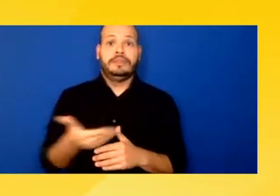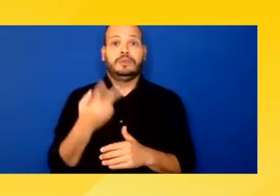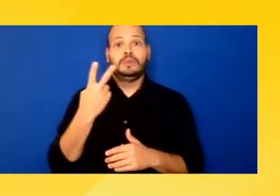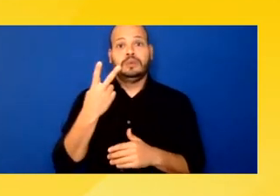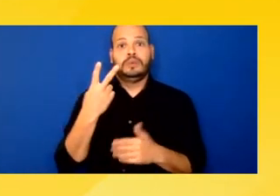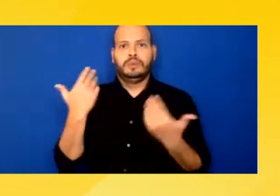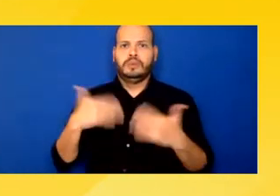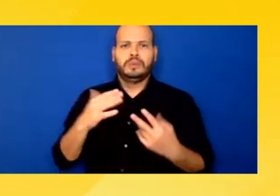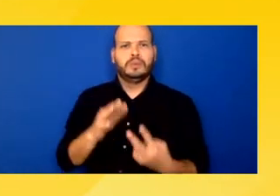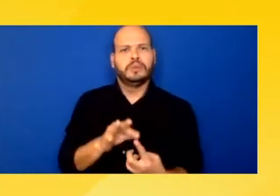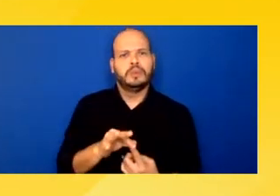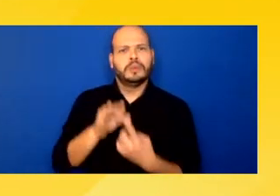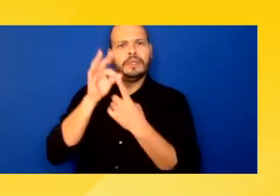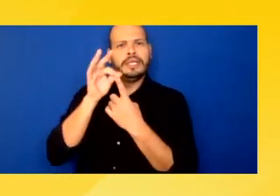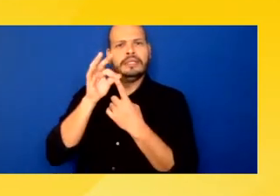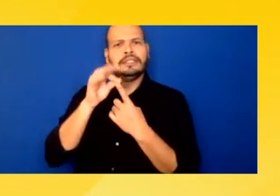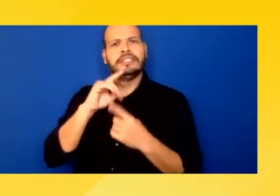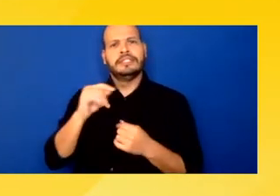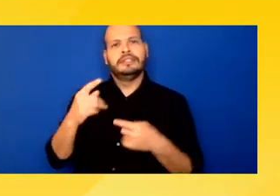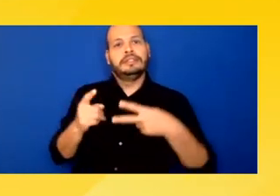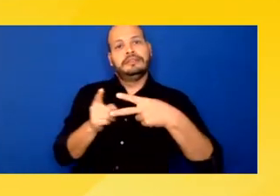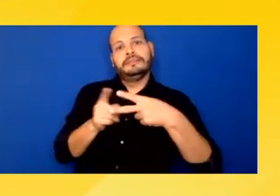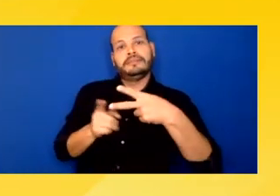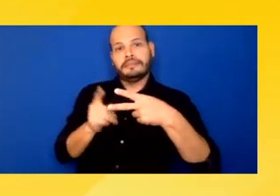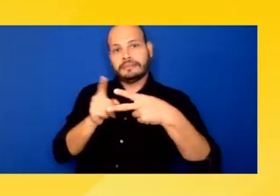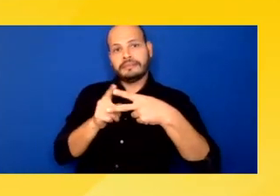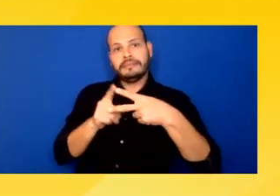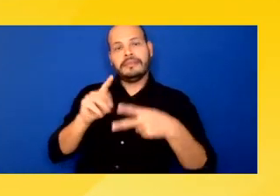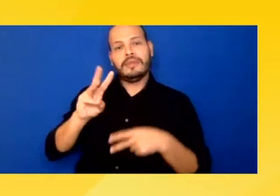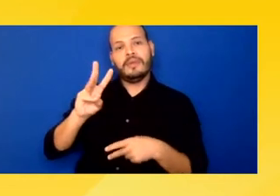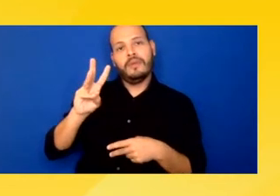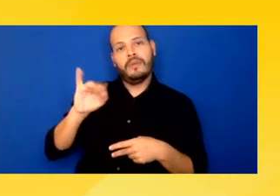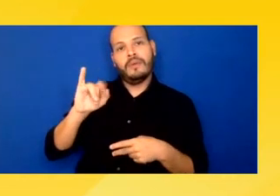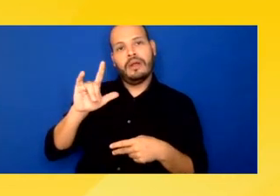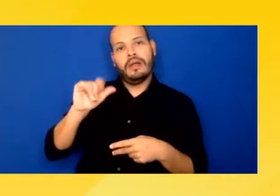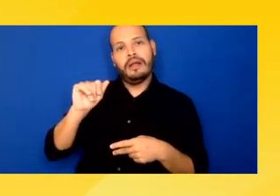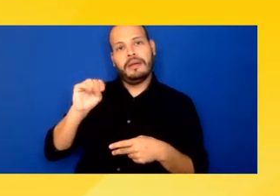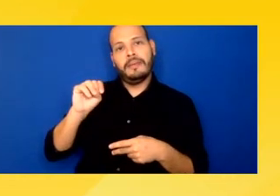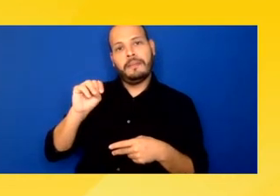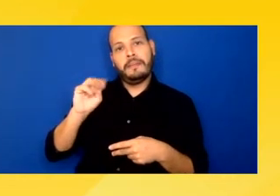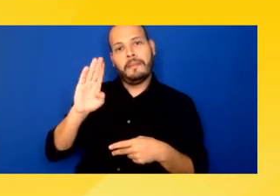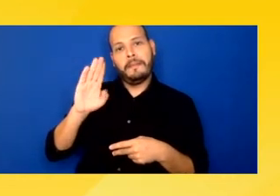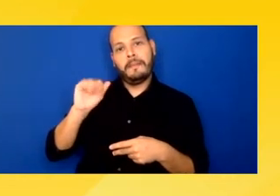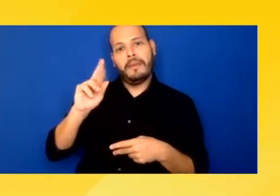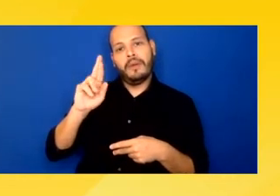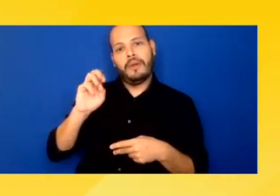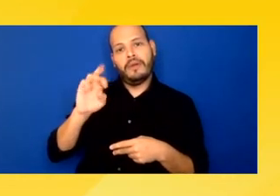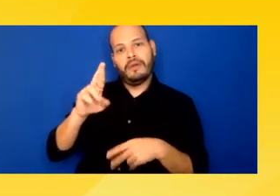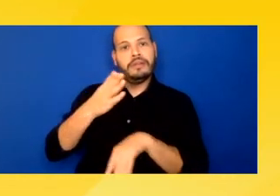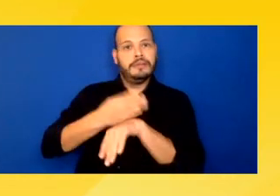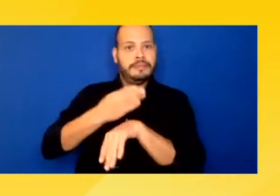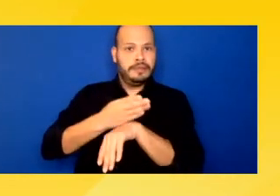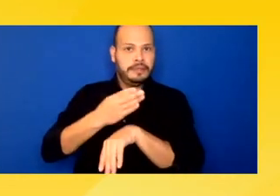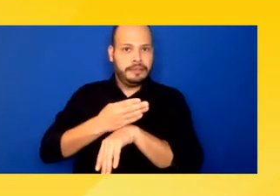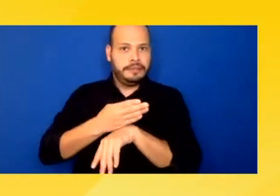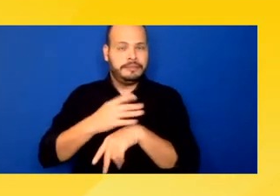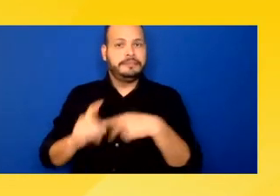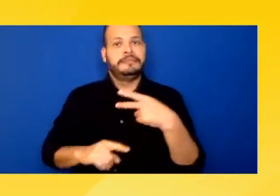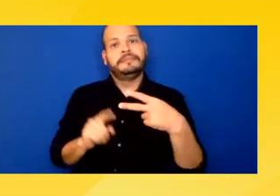II and the Reverend Dr Liz Theo Harris two of the most necessary moral